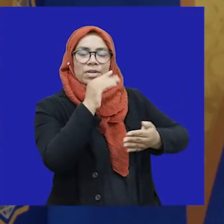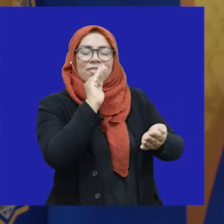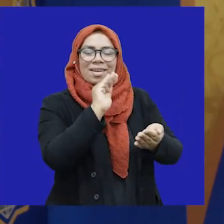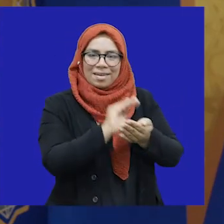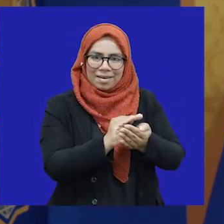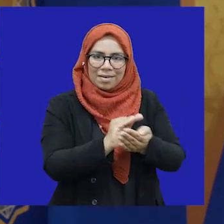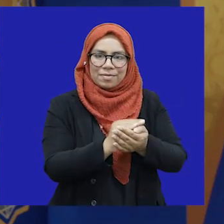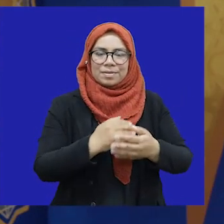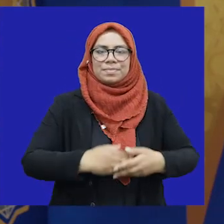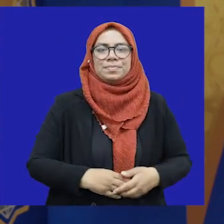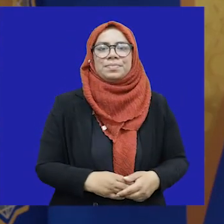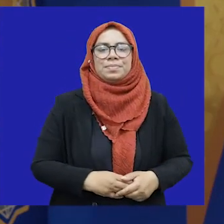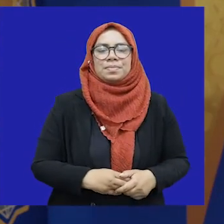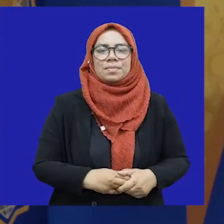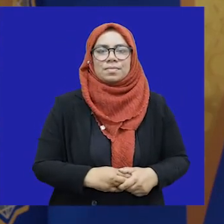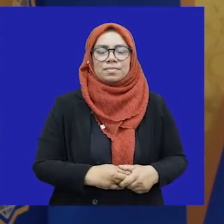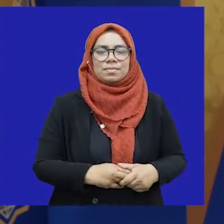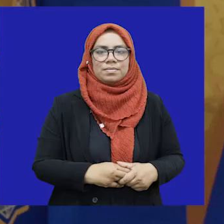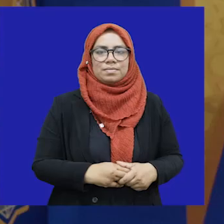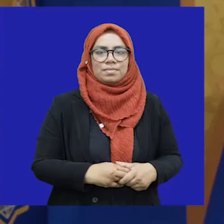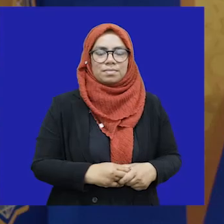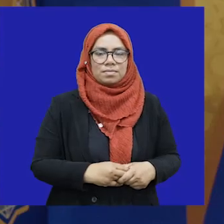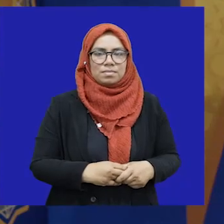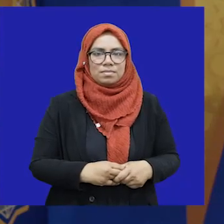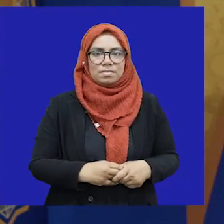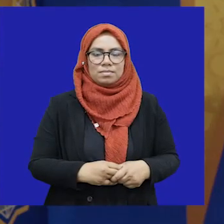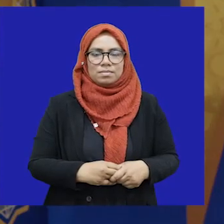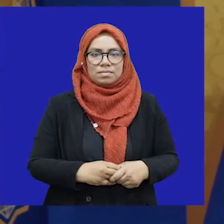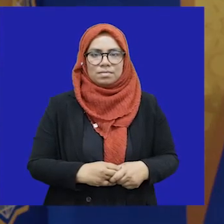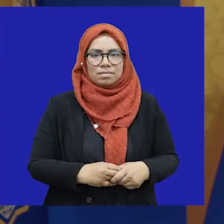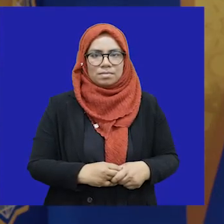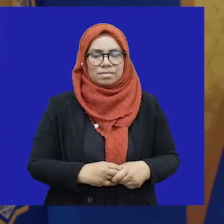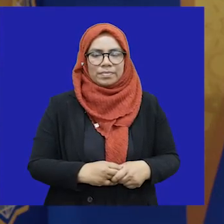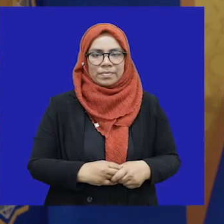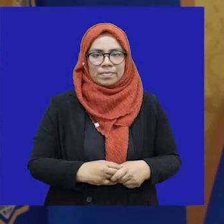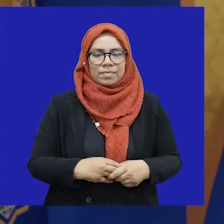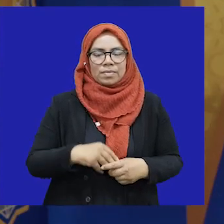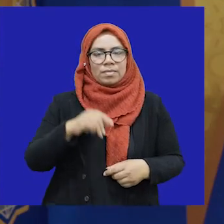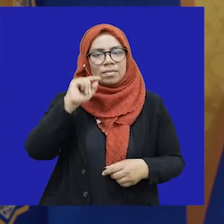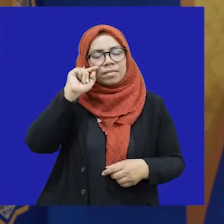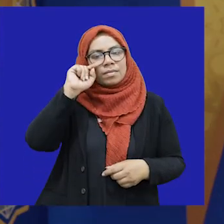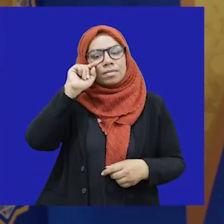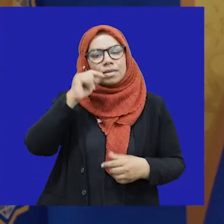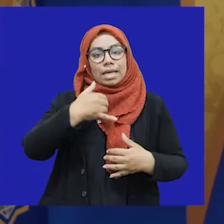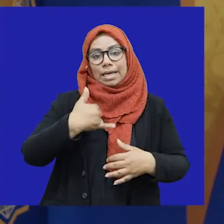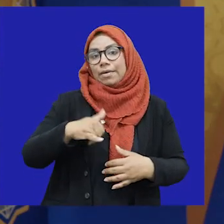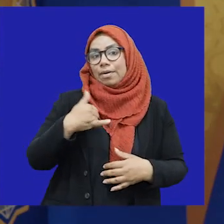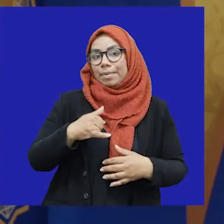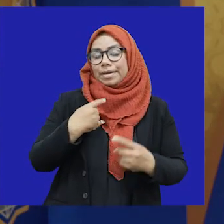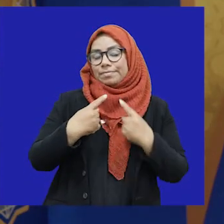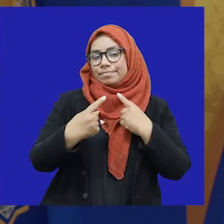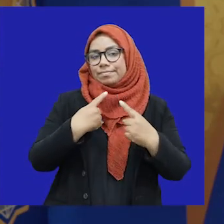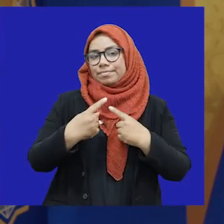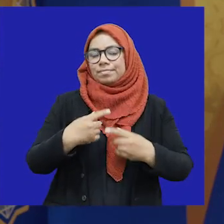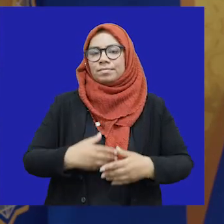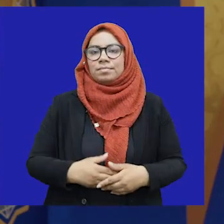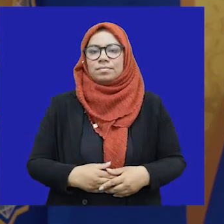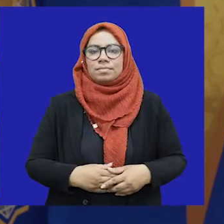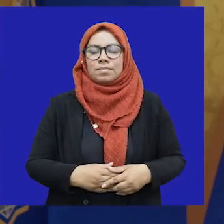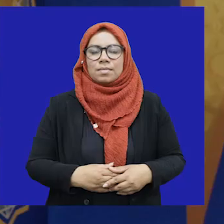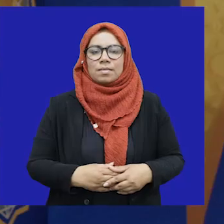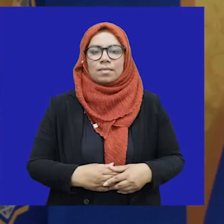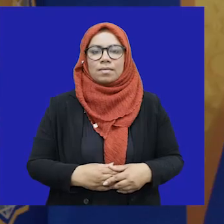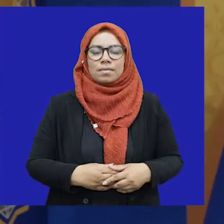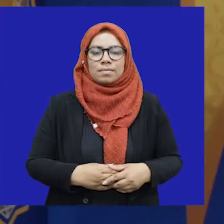an obligation imposed by Allah, and Allah is knowing and wise. This